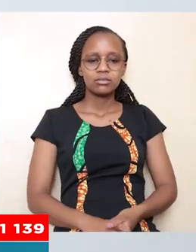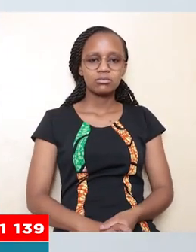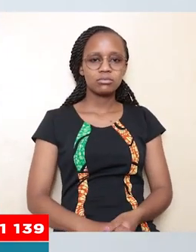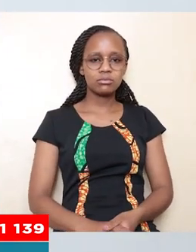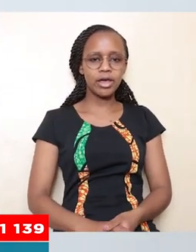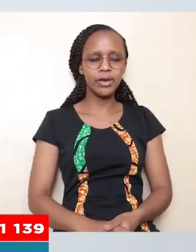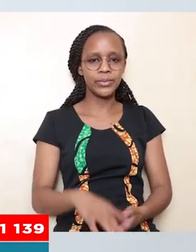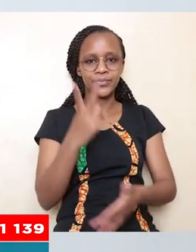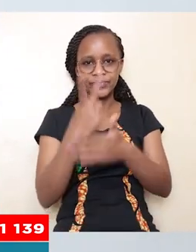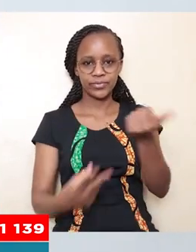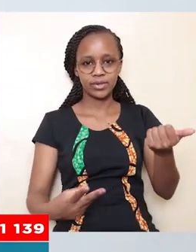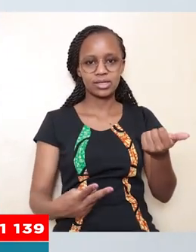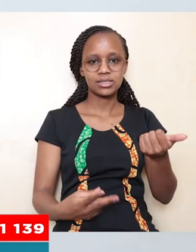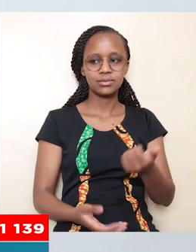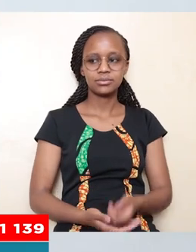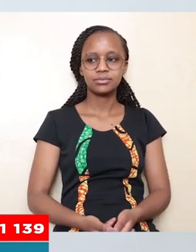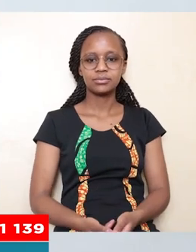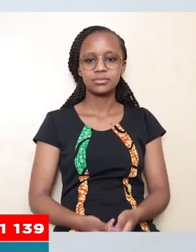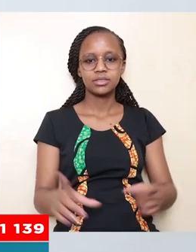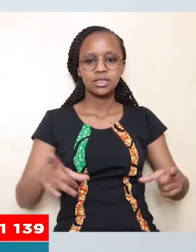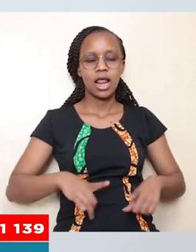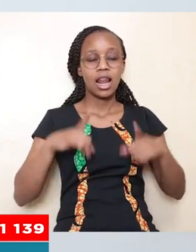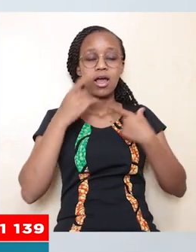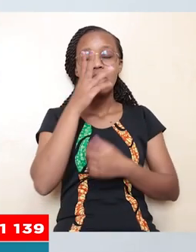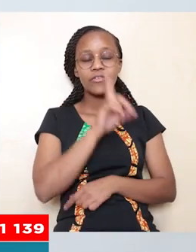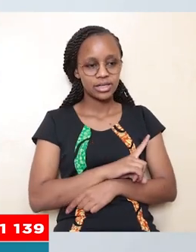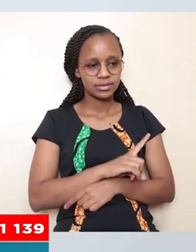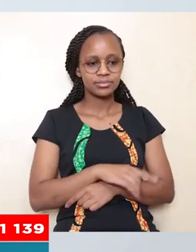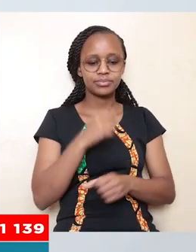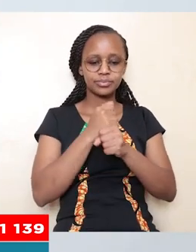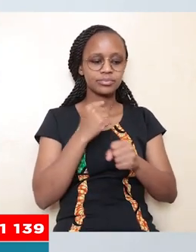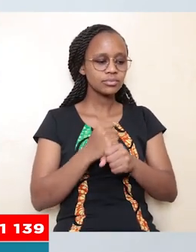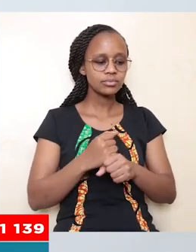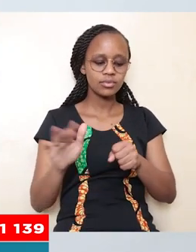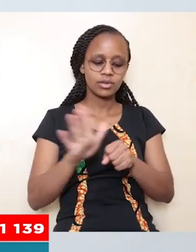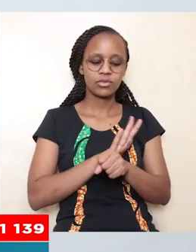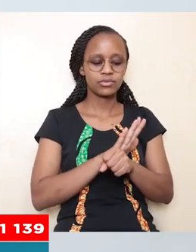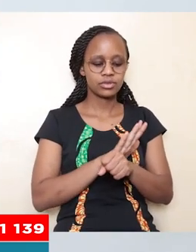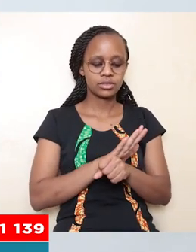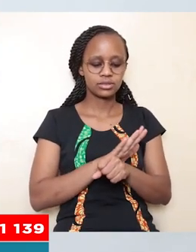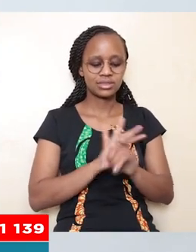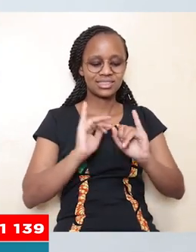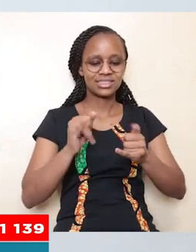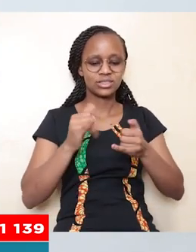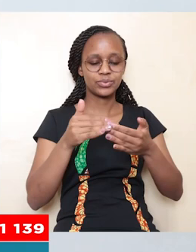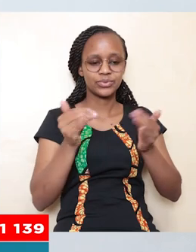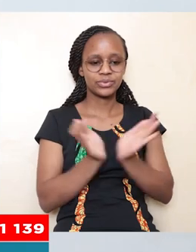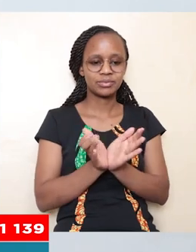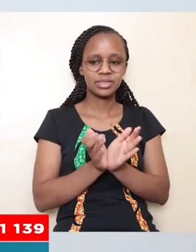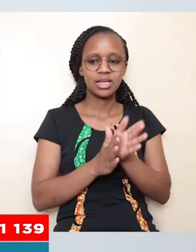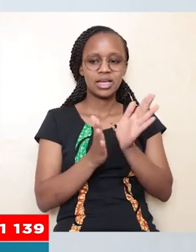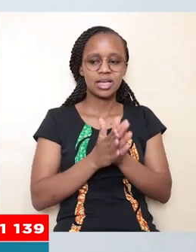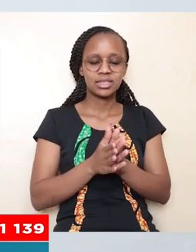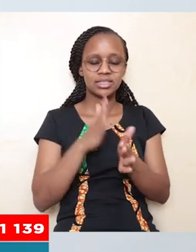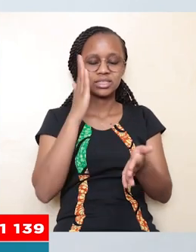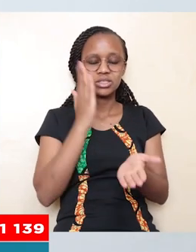To both, they leave because they are forming a completely new family and